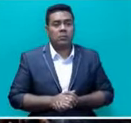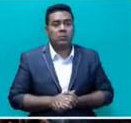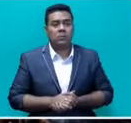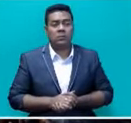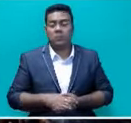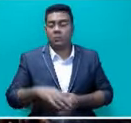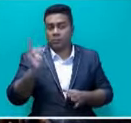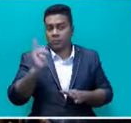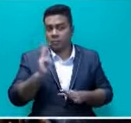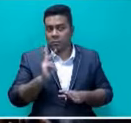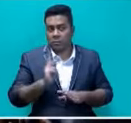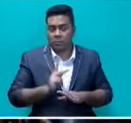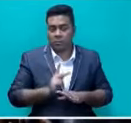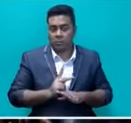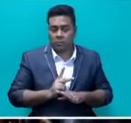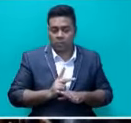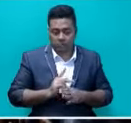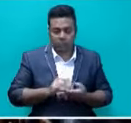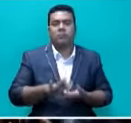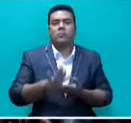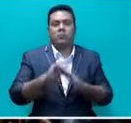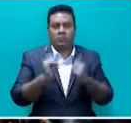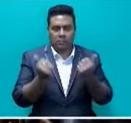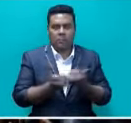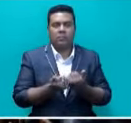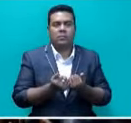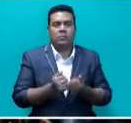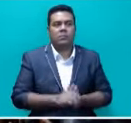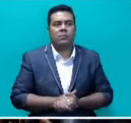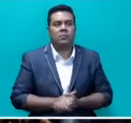the part is agreed to unanimously.